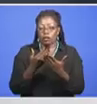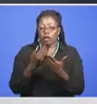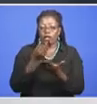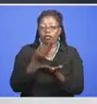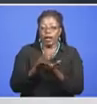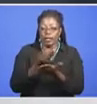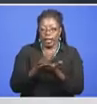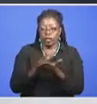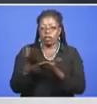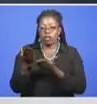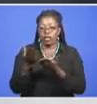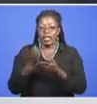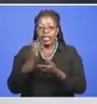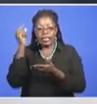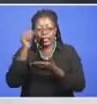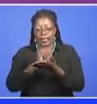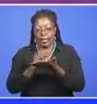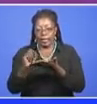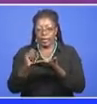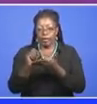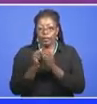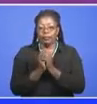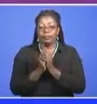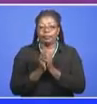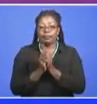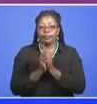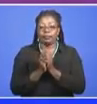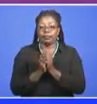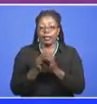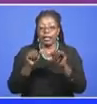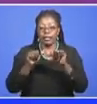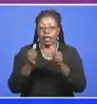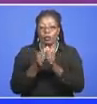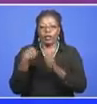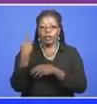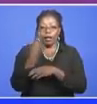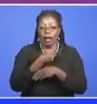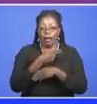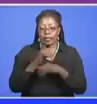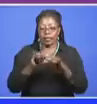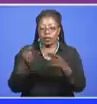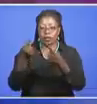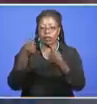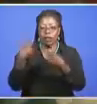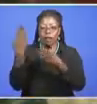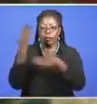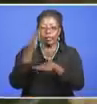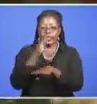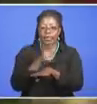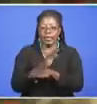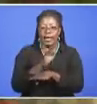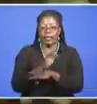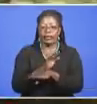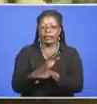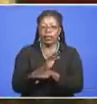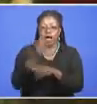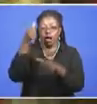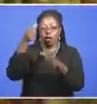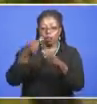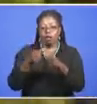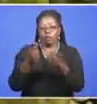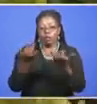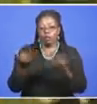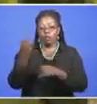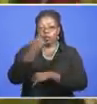great information. Thank you. Very, very welcome. Good. Well, stay with us. Still to come in the Bahamas tonight, a memorial